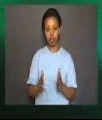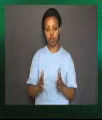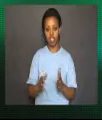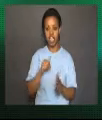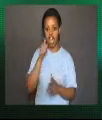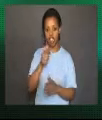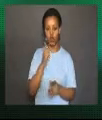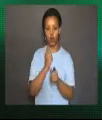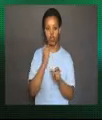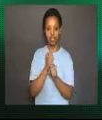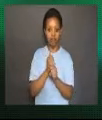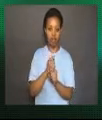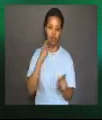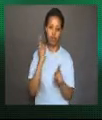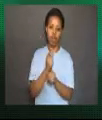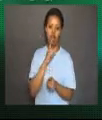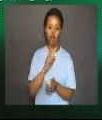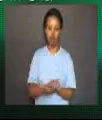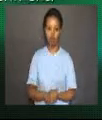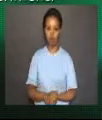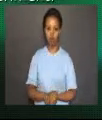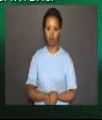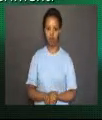approach their work.